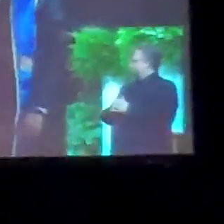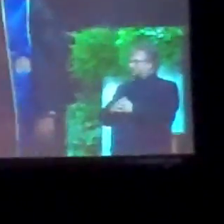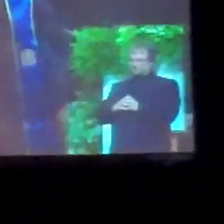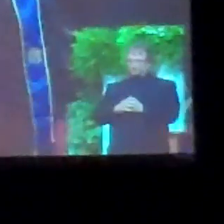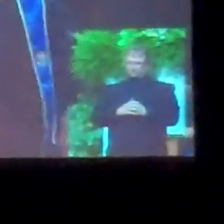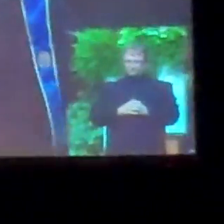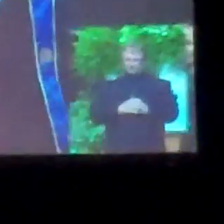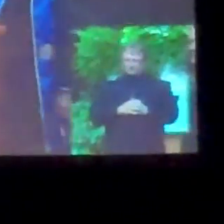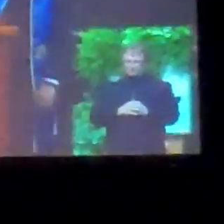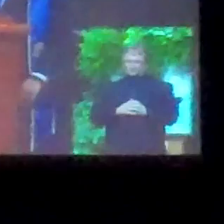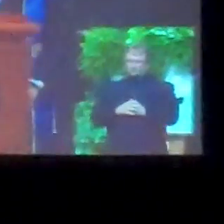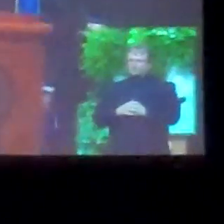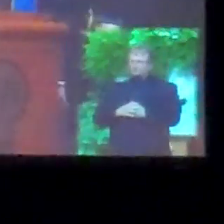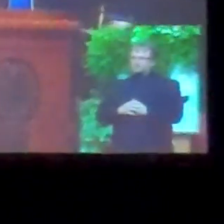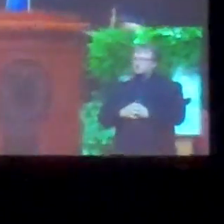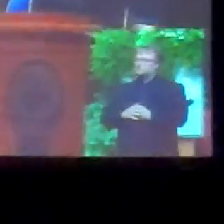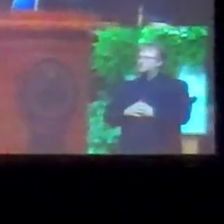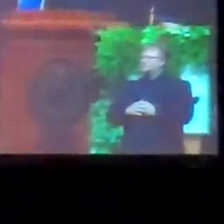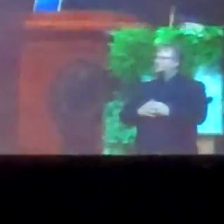Way to go, Tyler!